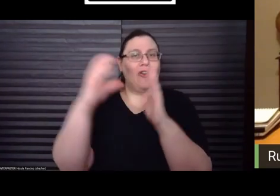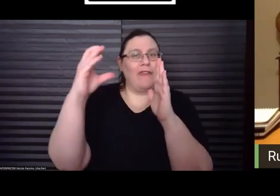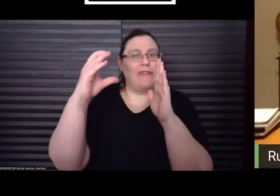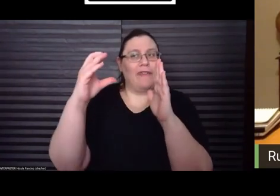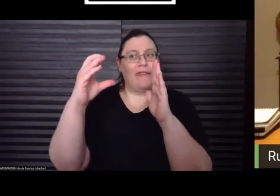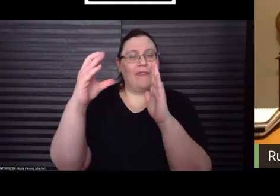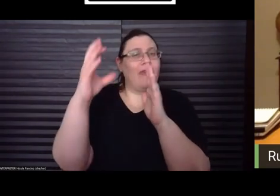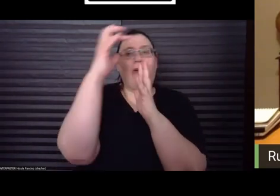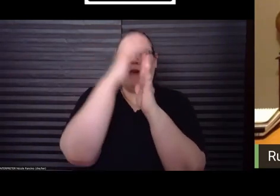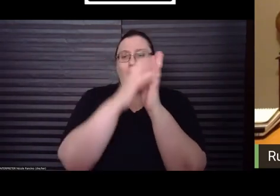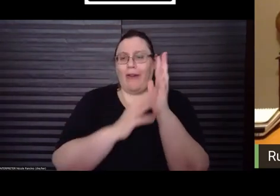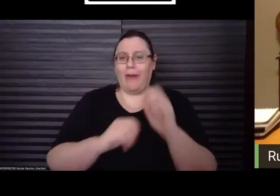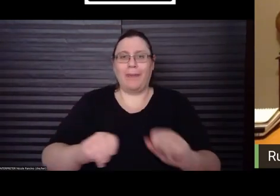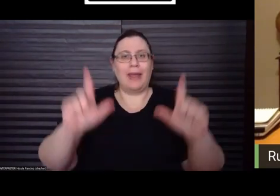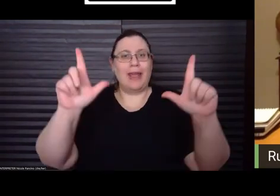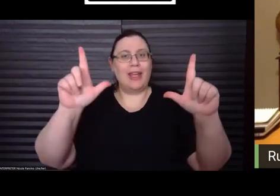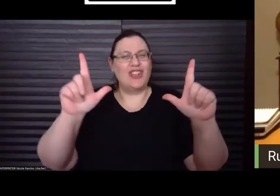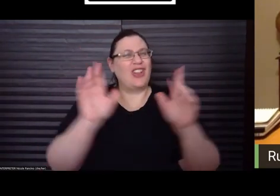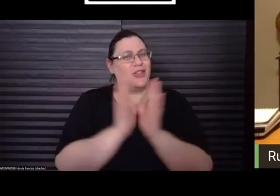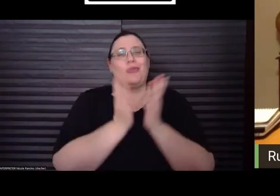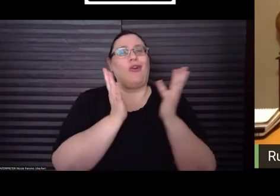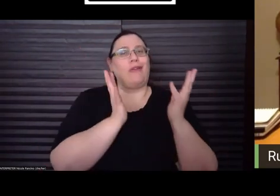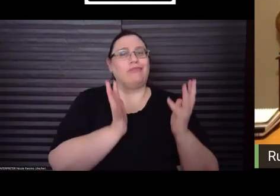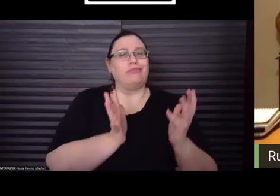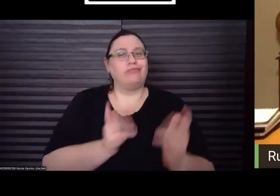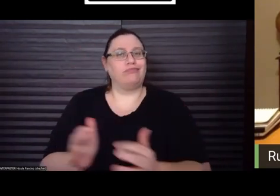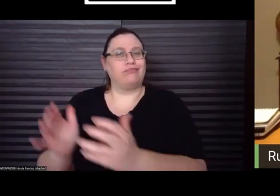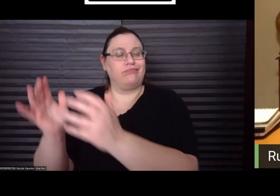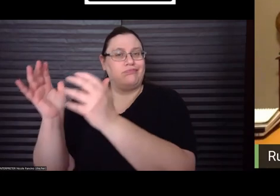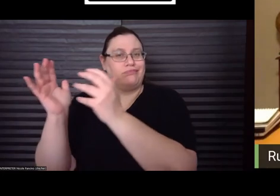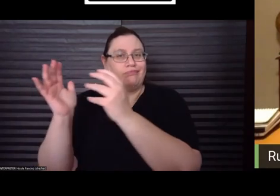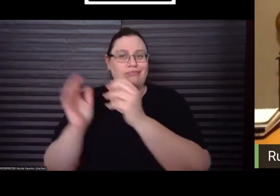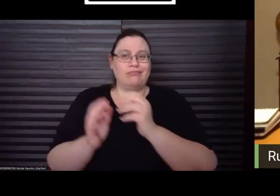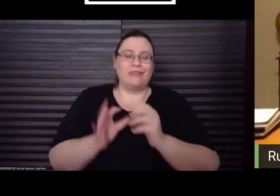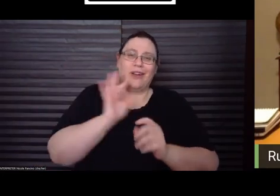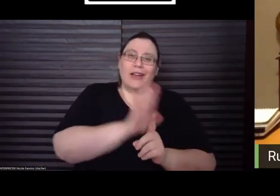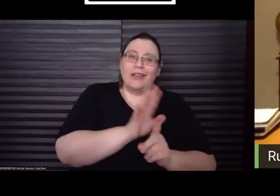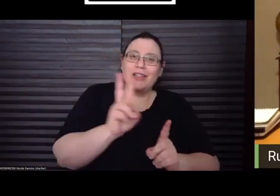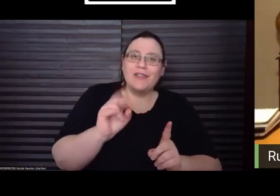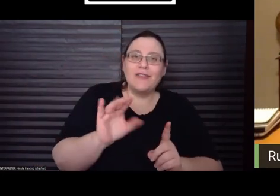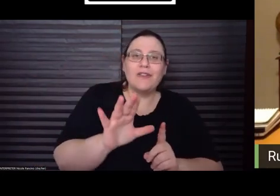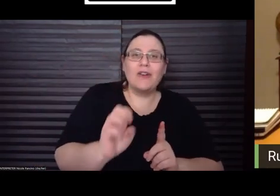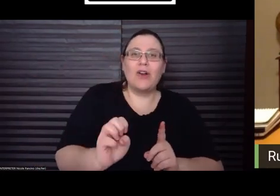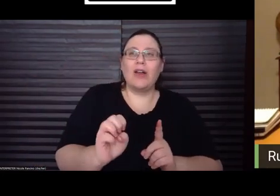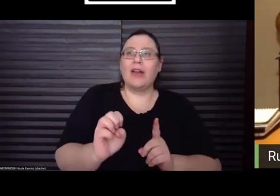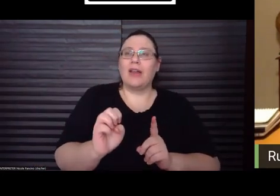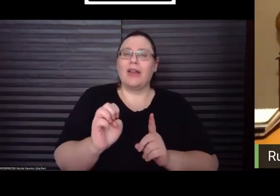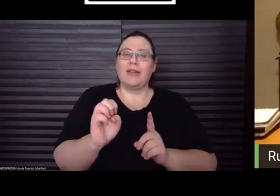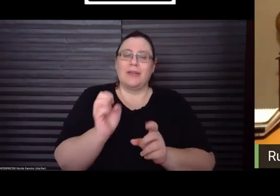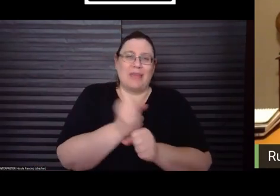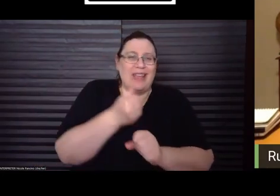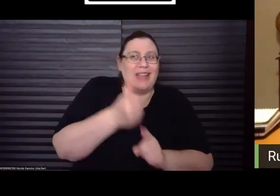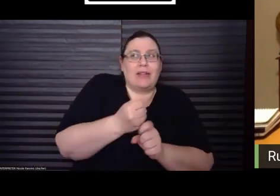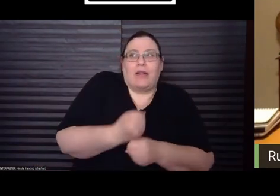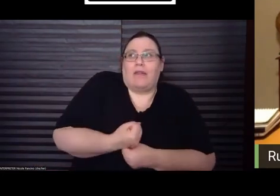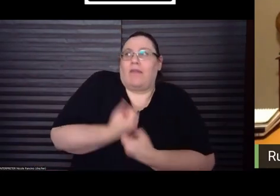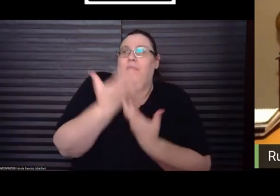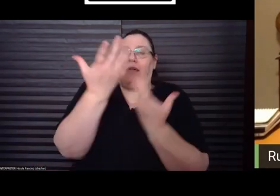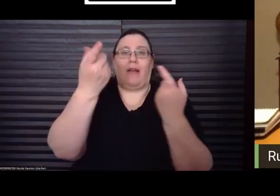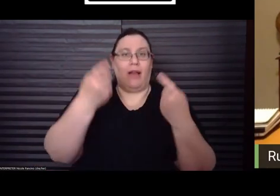amasses, and soon a page, and the book is on its way, finding a voice, calling itself into